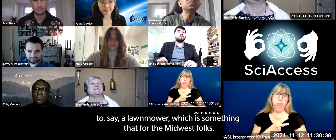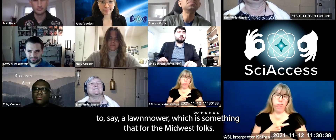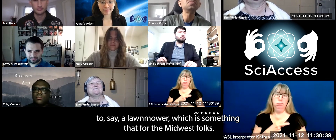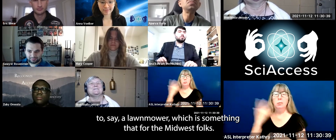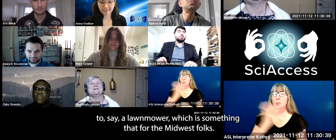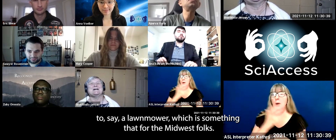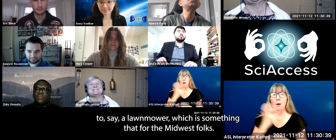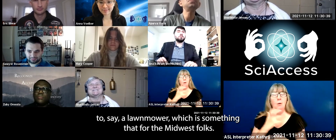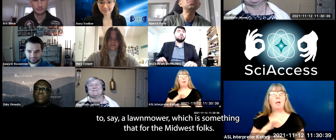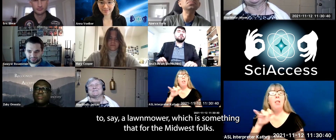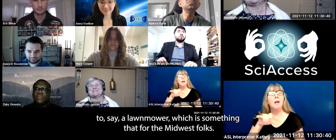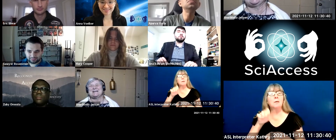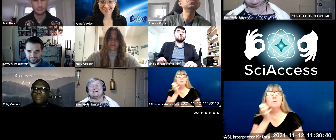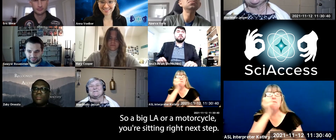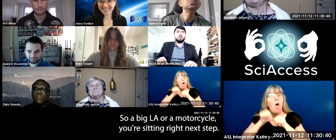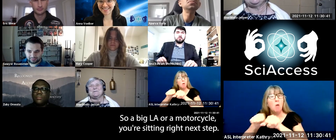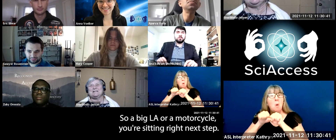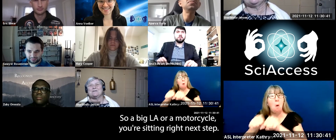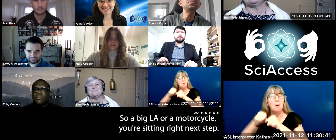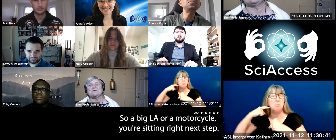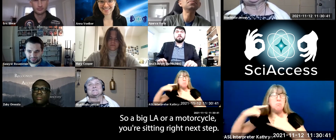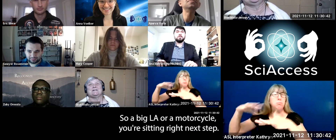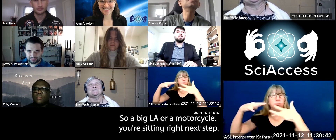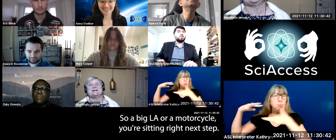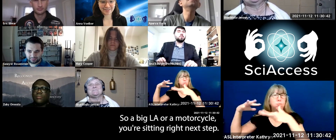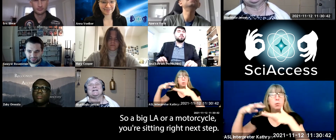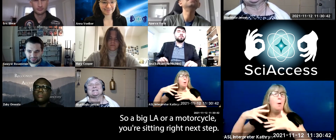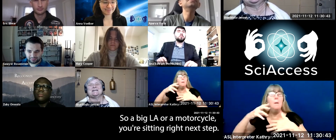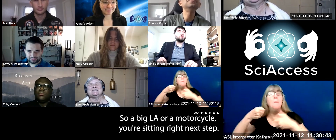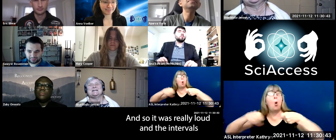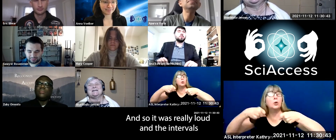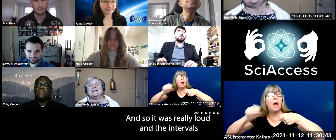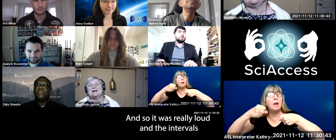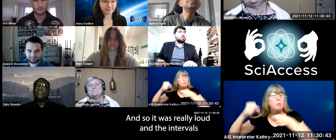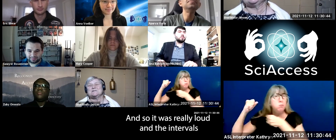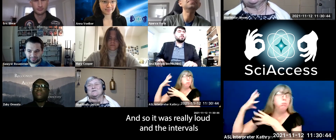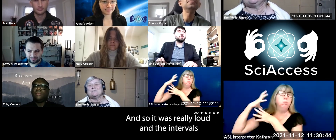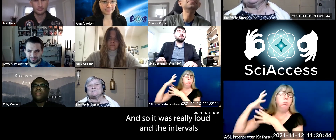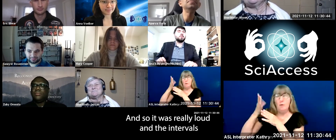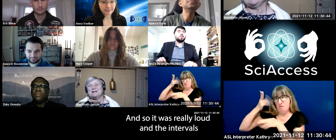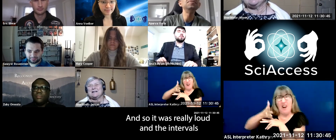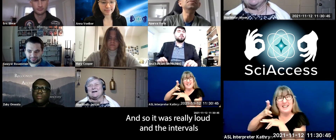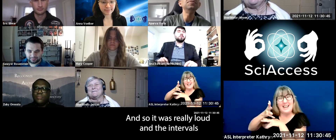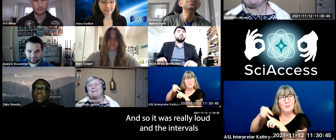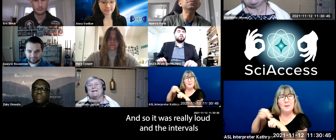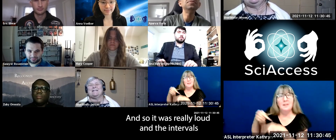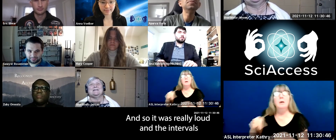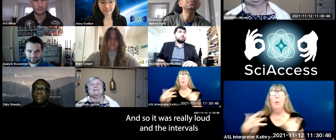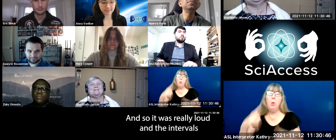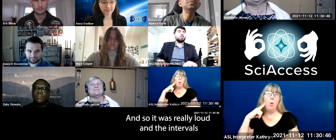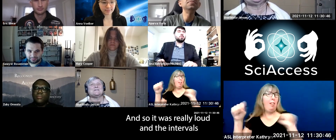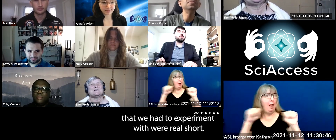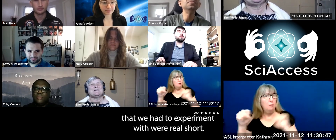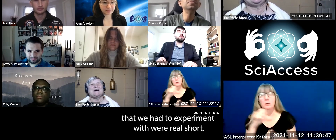something that for the Midwest folks. So a big, or a motorcycle, you're standing right next to that thing. So it was really loud, and